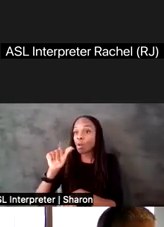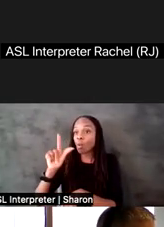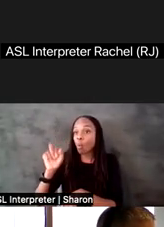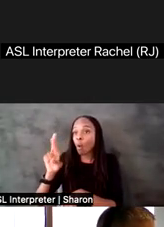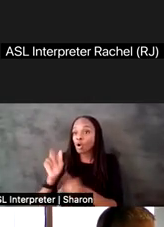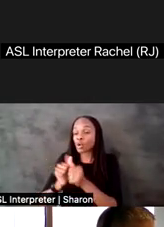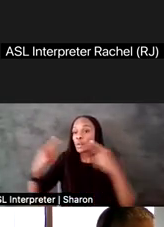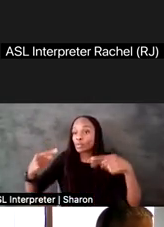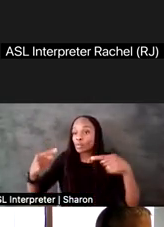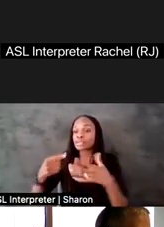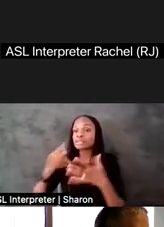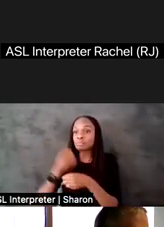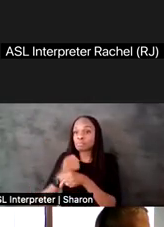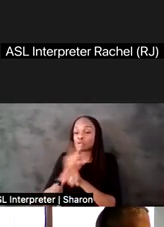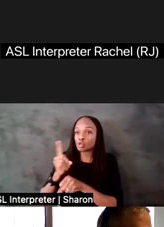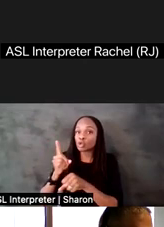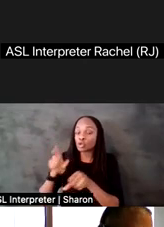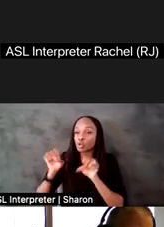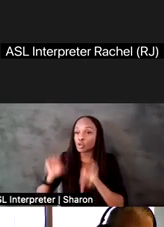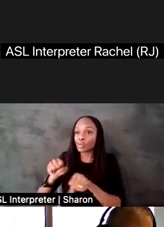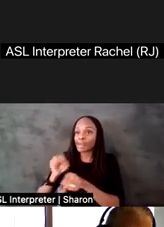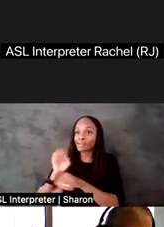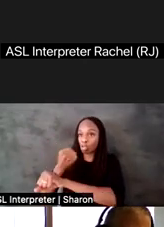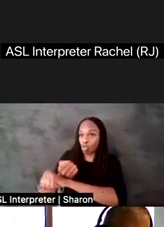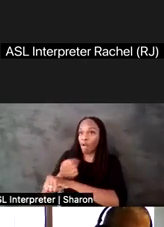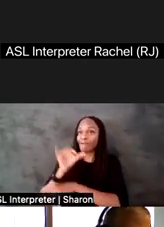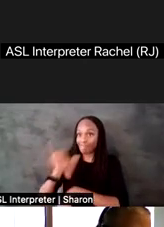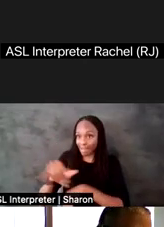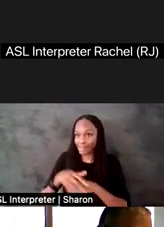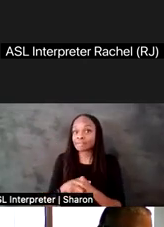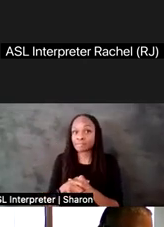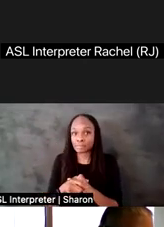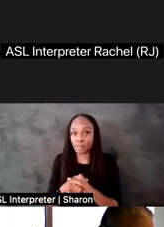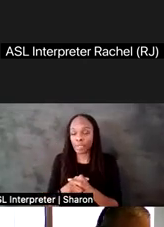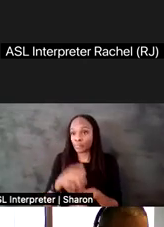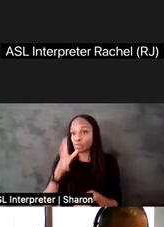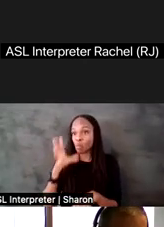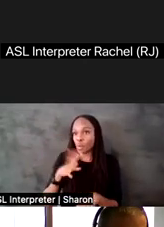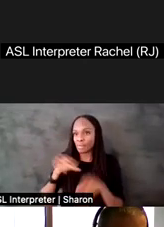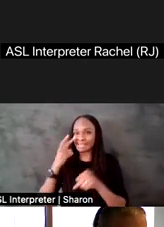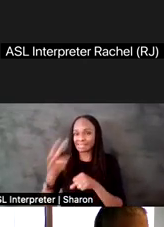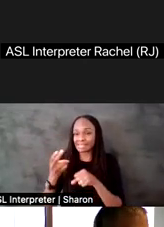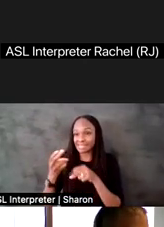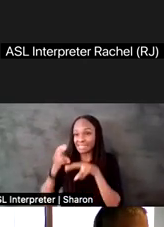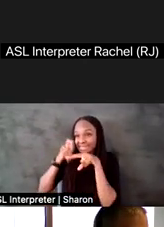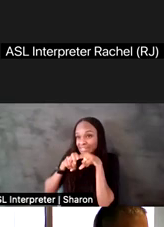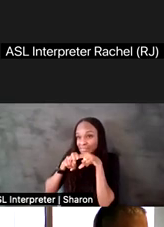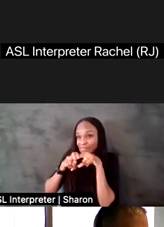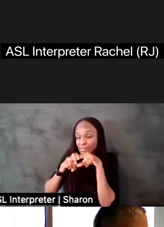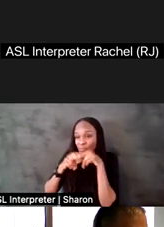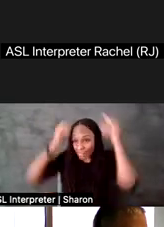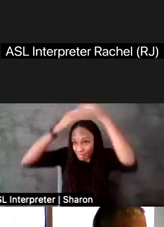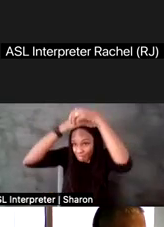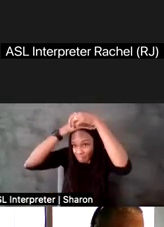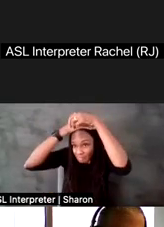the rollator type. You can set the lock on that. She's sitting in a chair. She's covering her head and